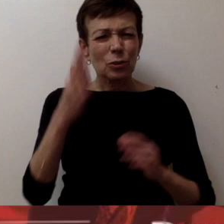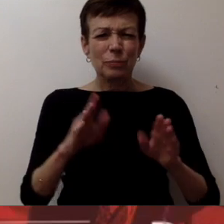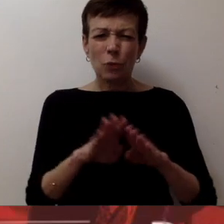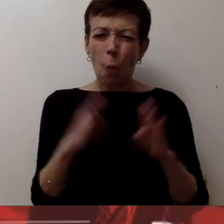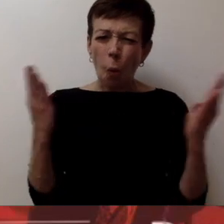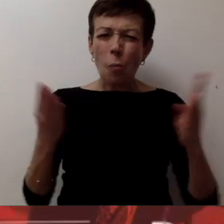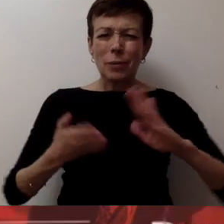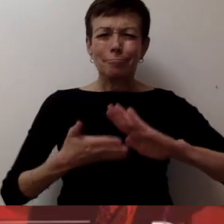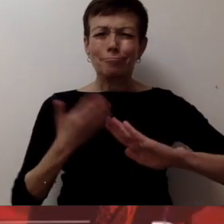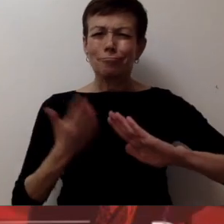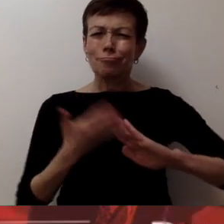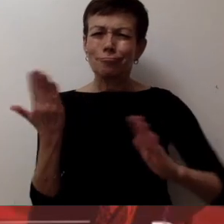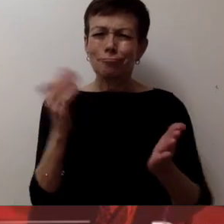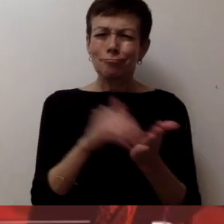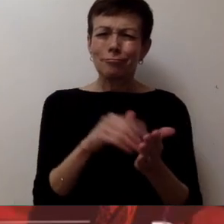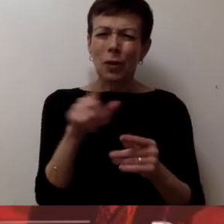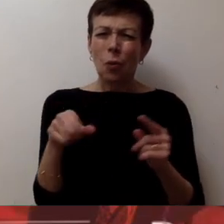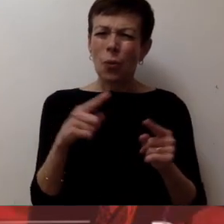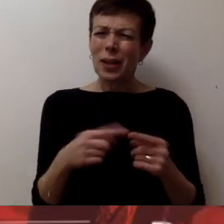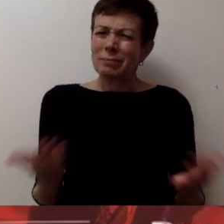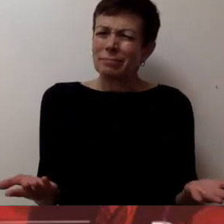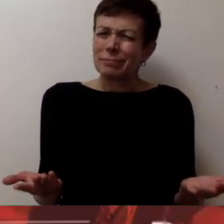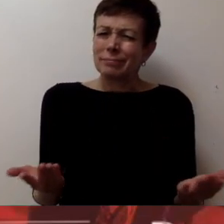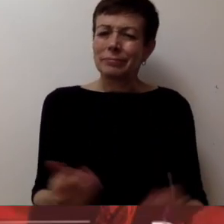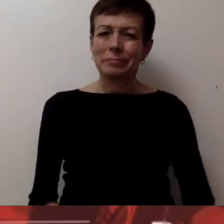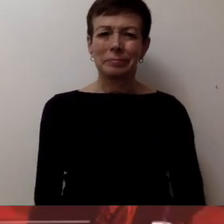running. I will pass that question to Mayor Beer.